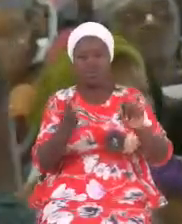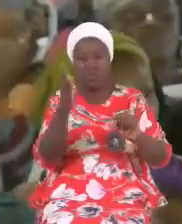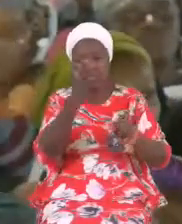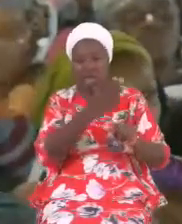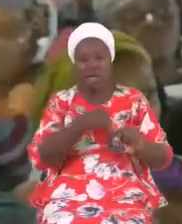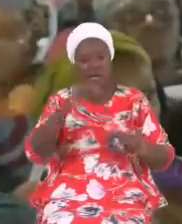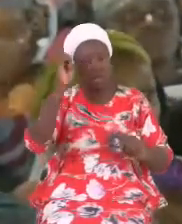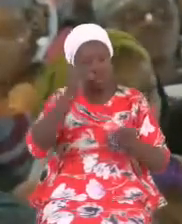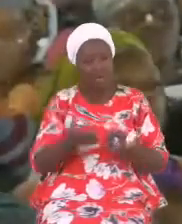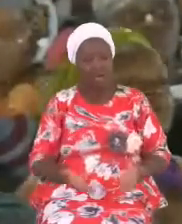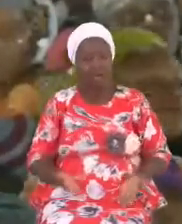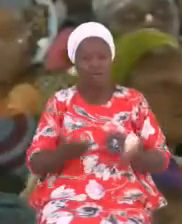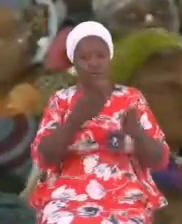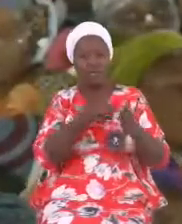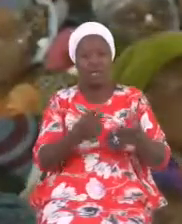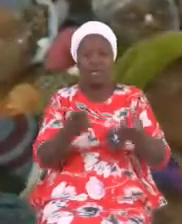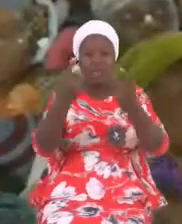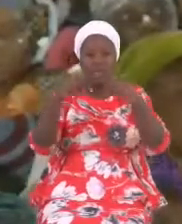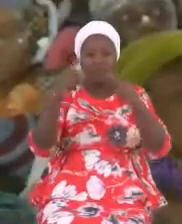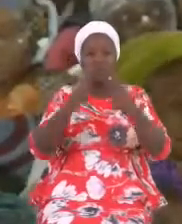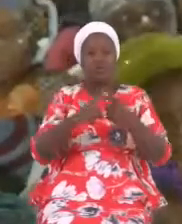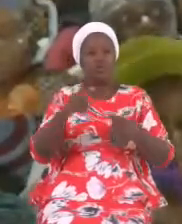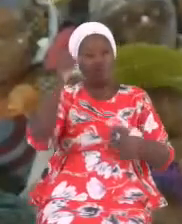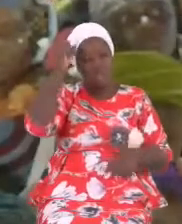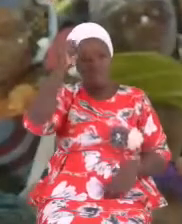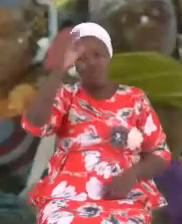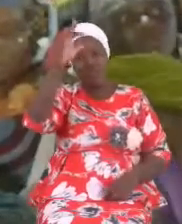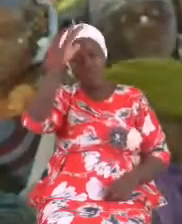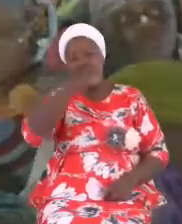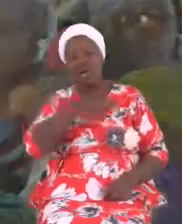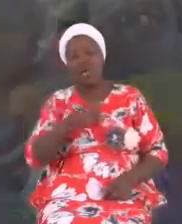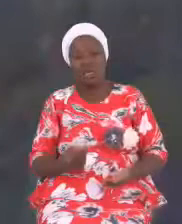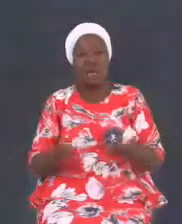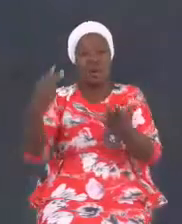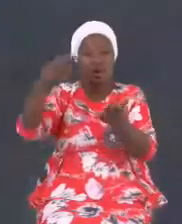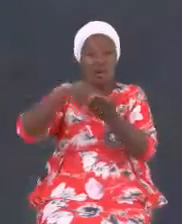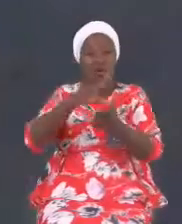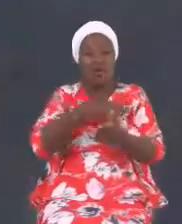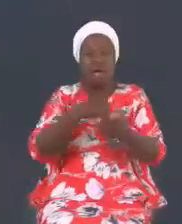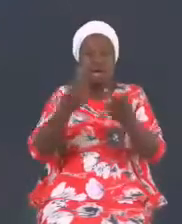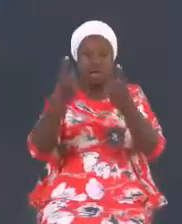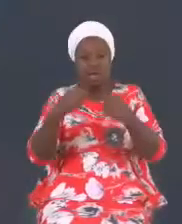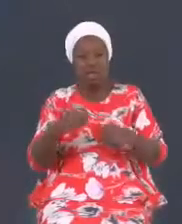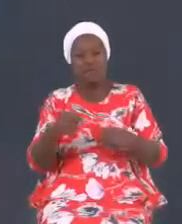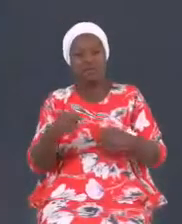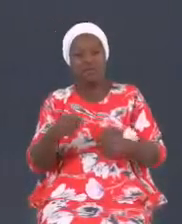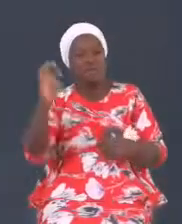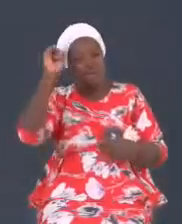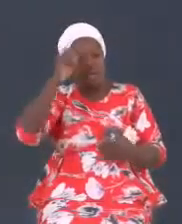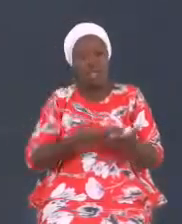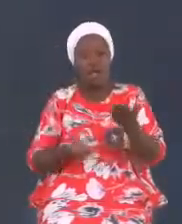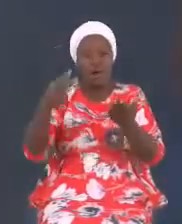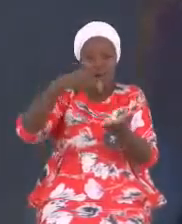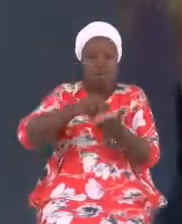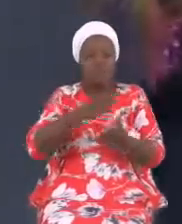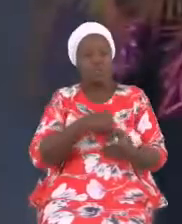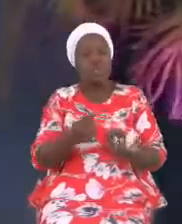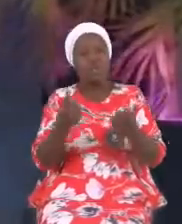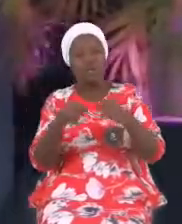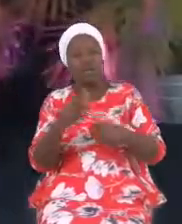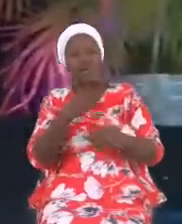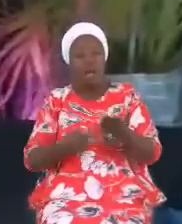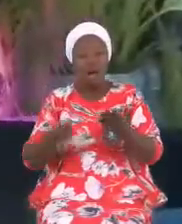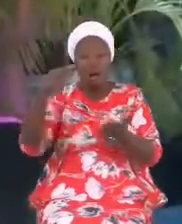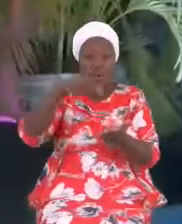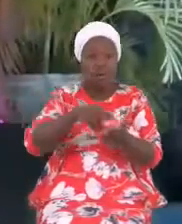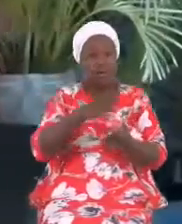and came to his father. He arose and came. He arose and came. He arose and came.